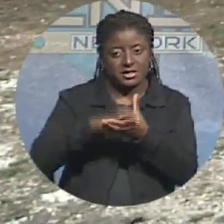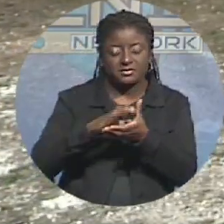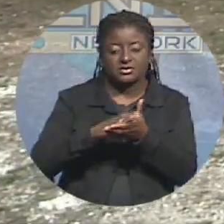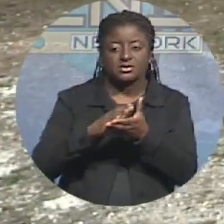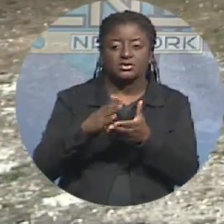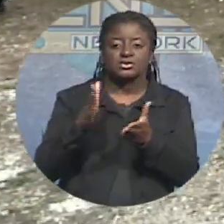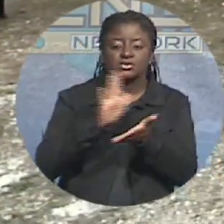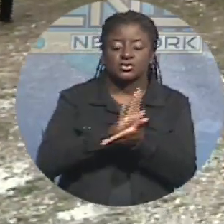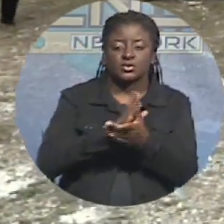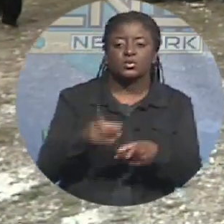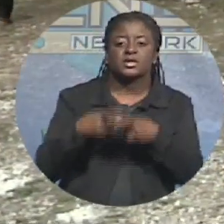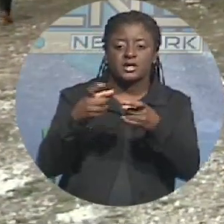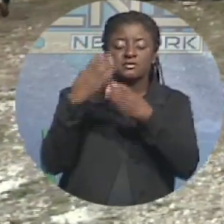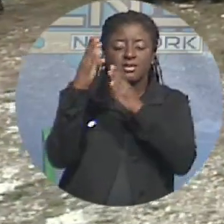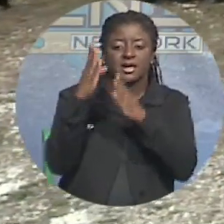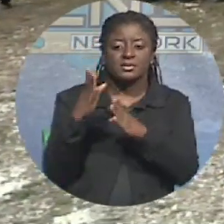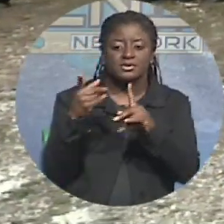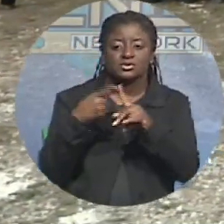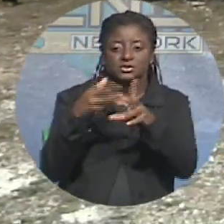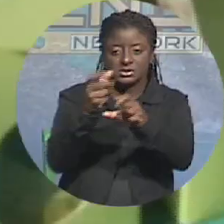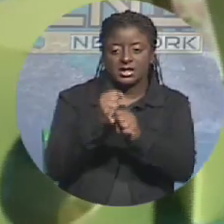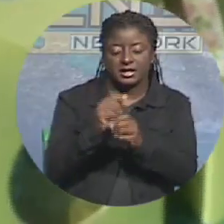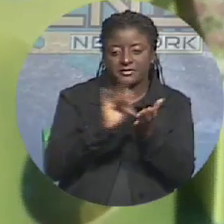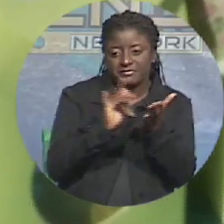a nearly $1 billion industry.